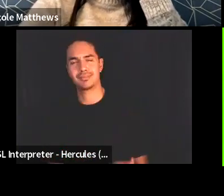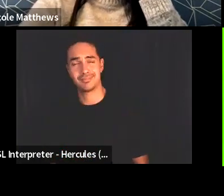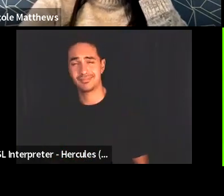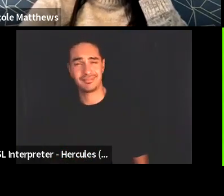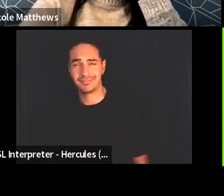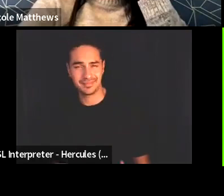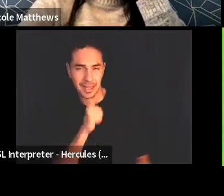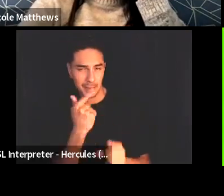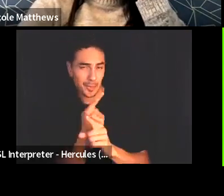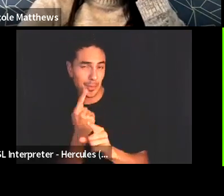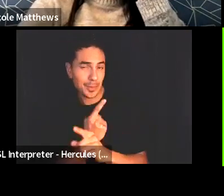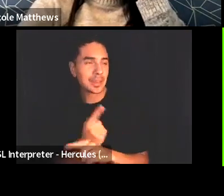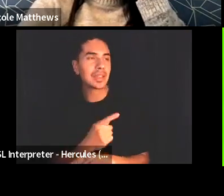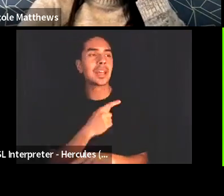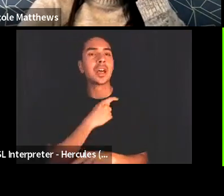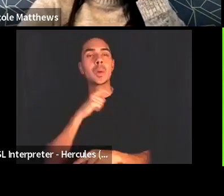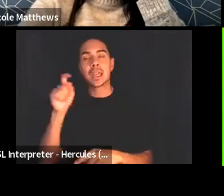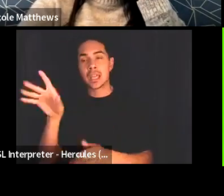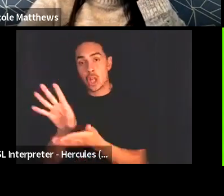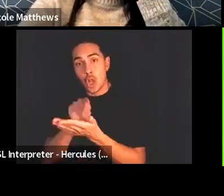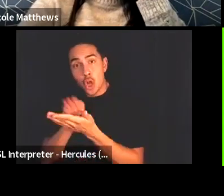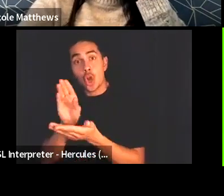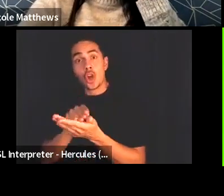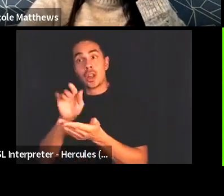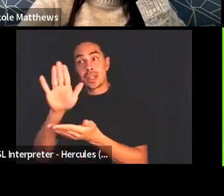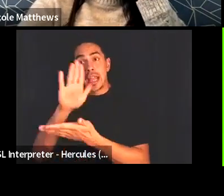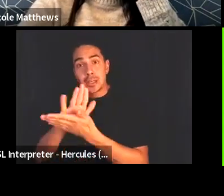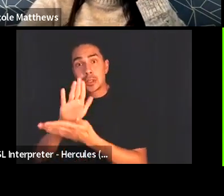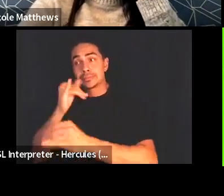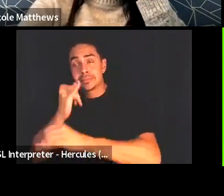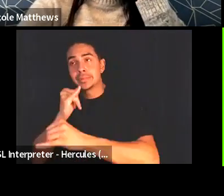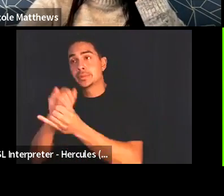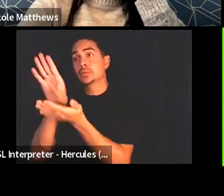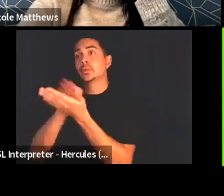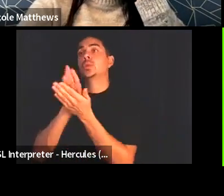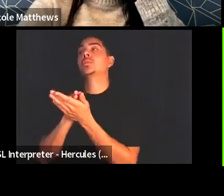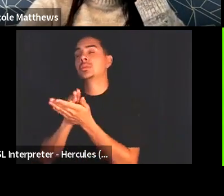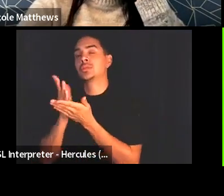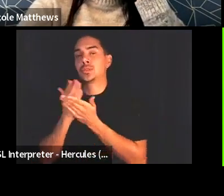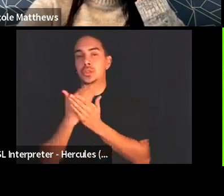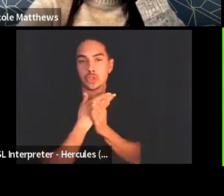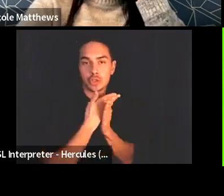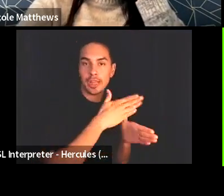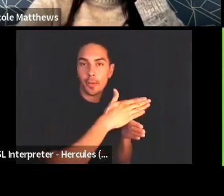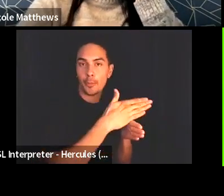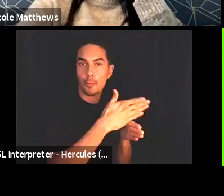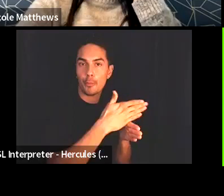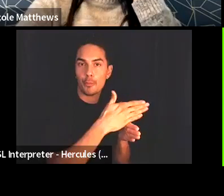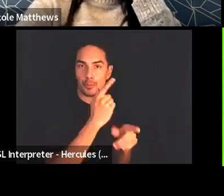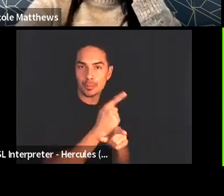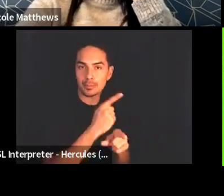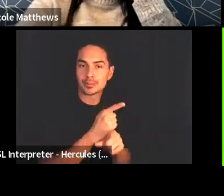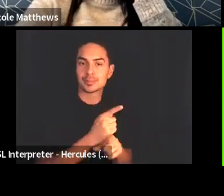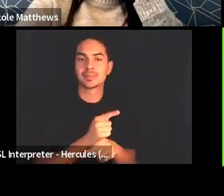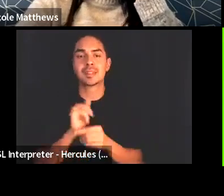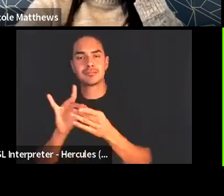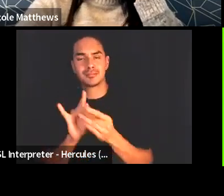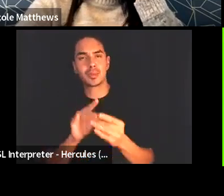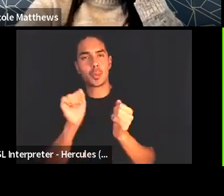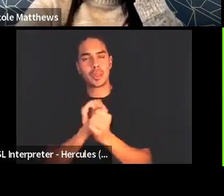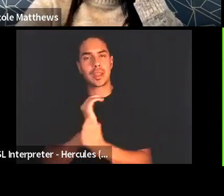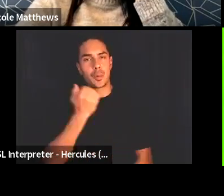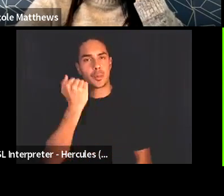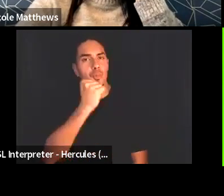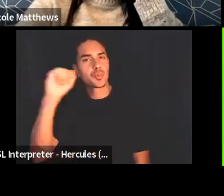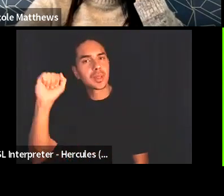that teaches us. So I wholeheartedly agree in giving people second chances. Even when we talk about the movement, is that in our